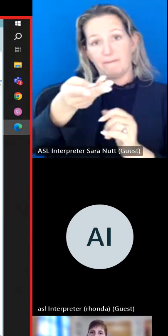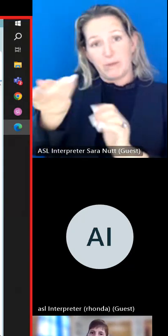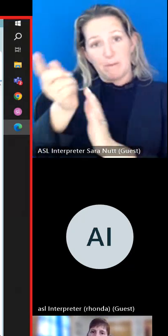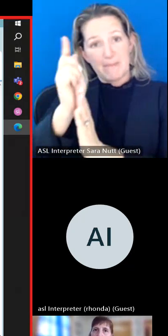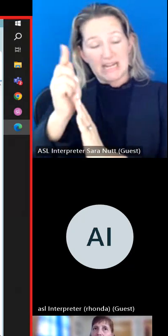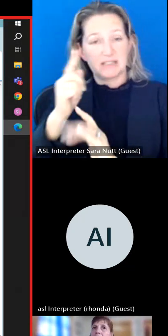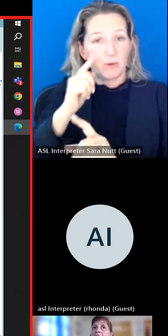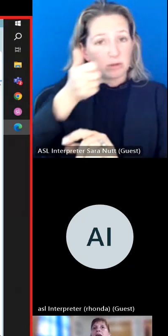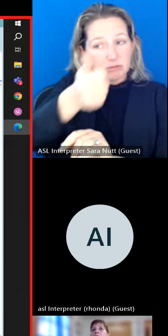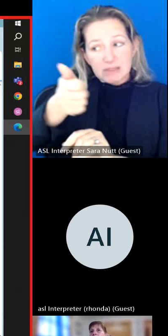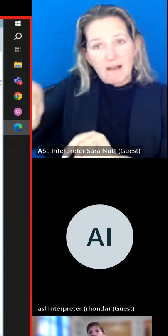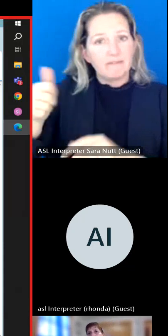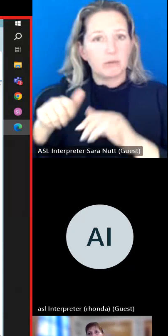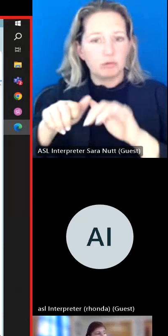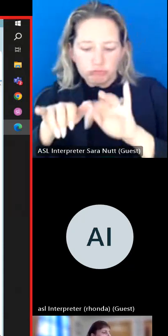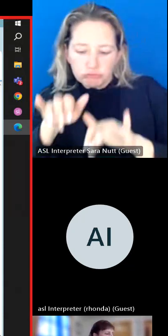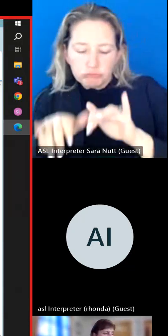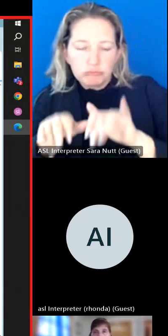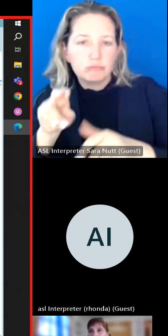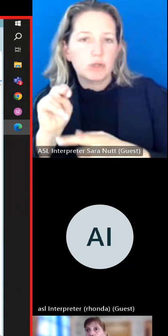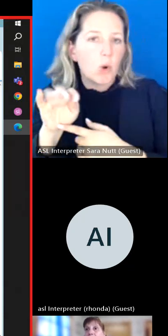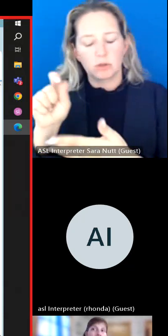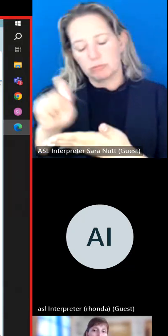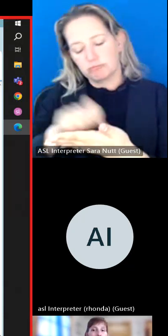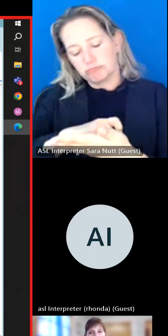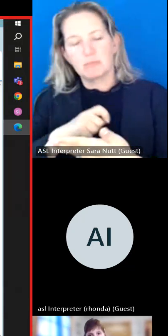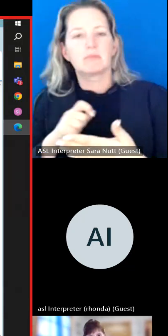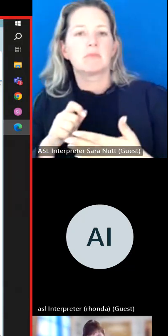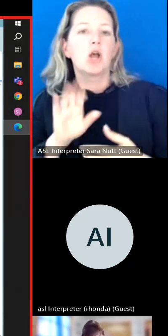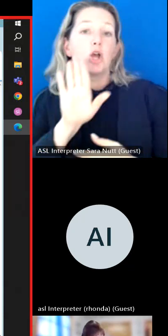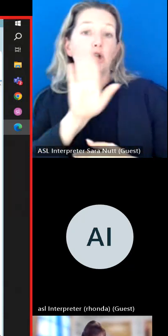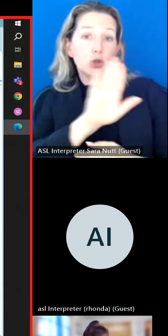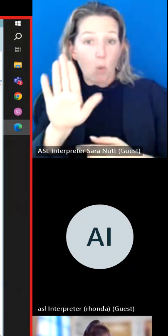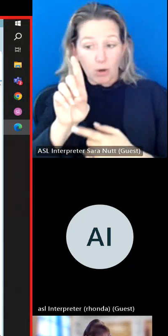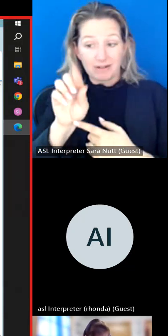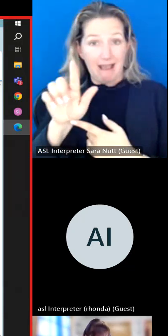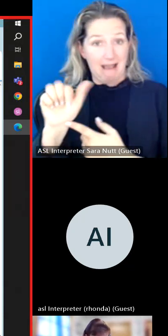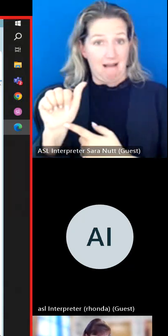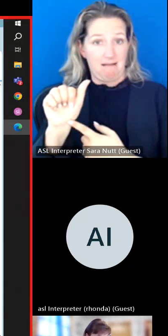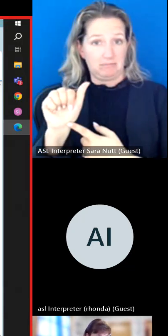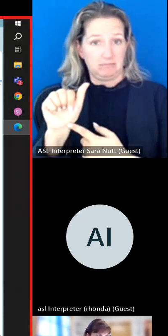in the chat window if you like. How would you make the story of your data memorable?